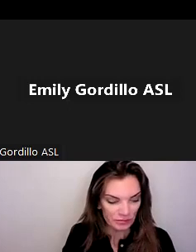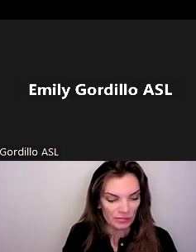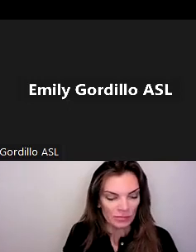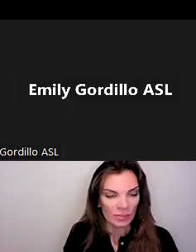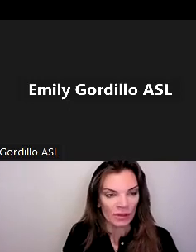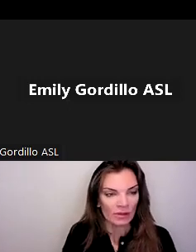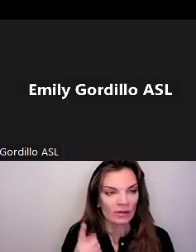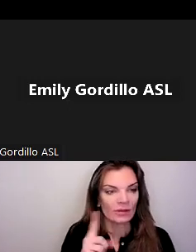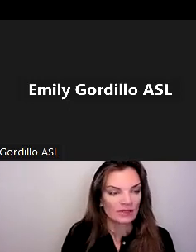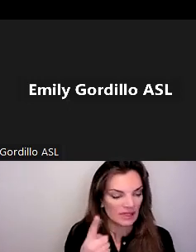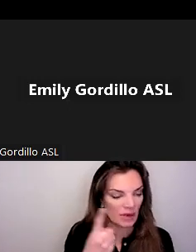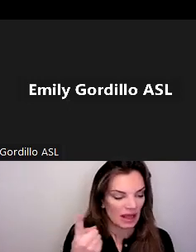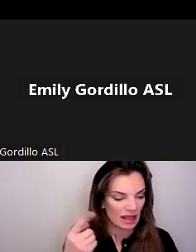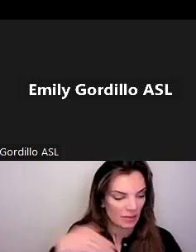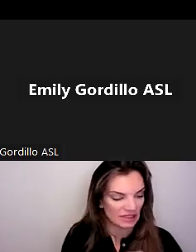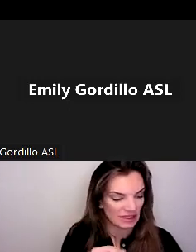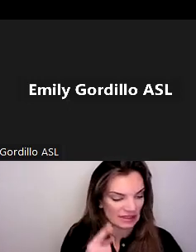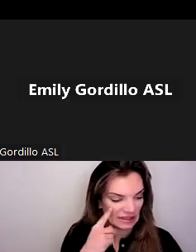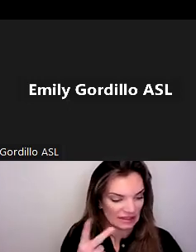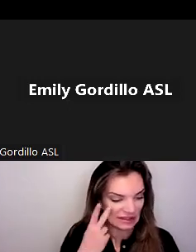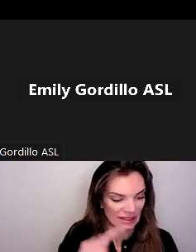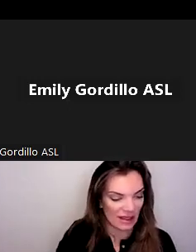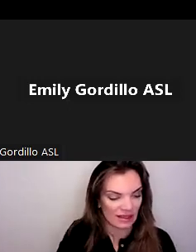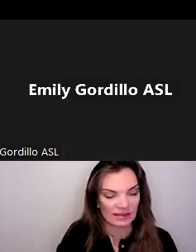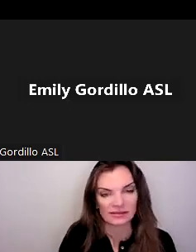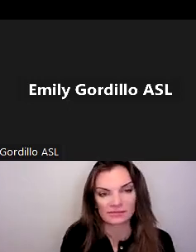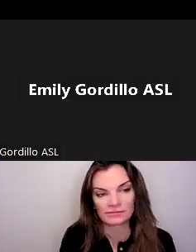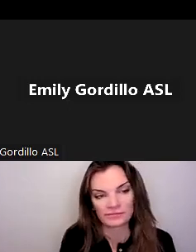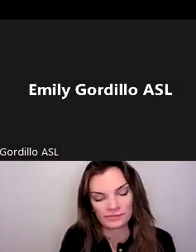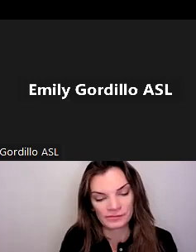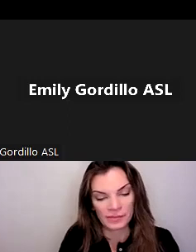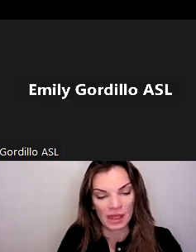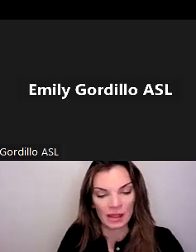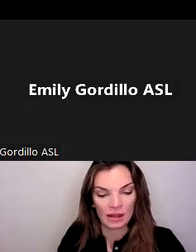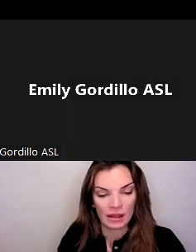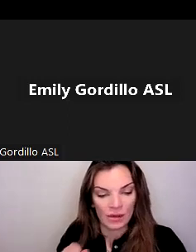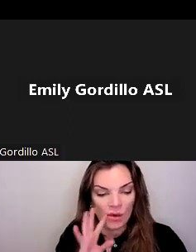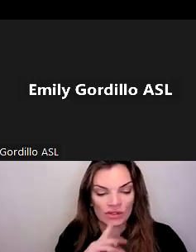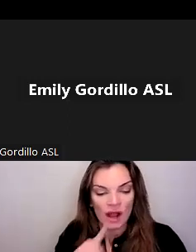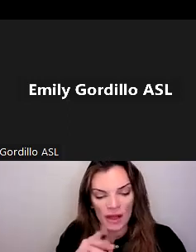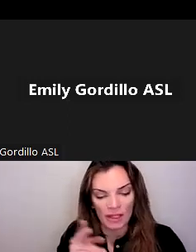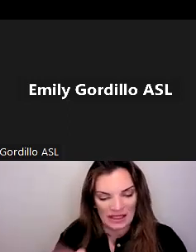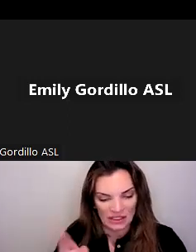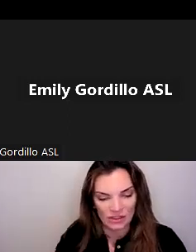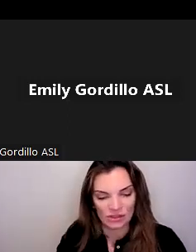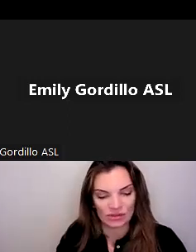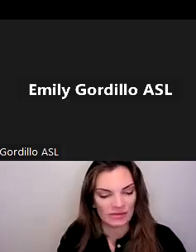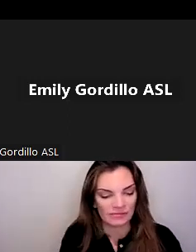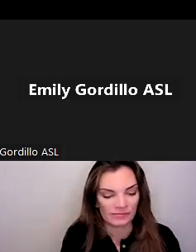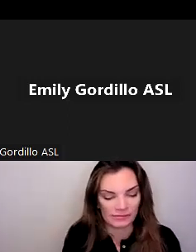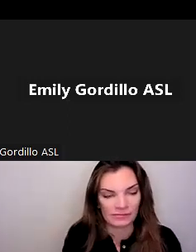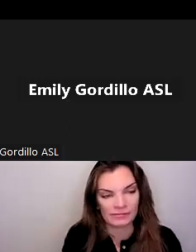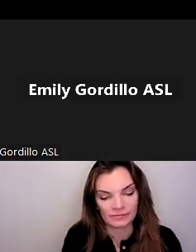thing that we're going to do is we are going to sit down with them and we're going to talk about their history. We're going to talk about, what kind